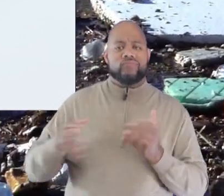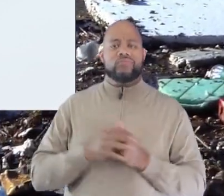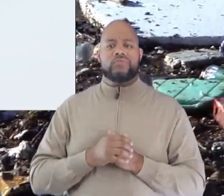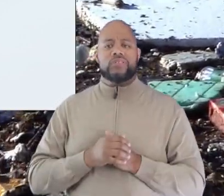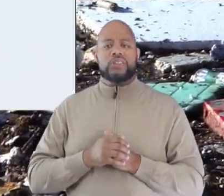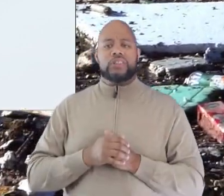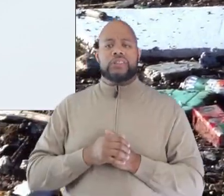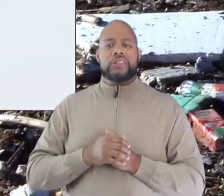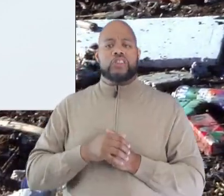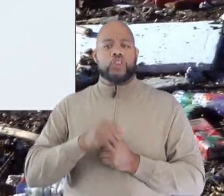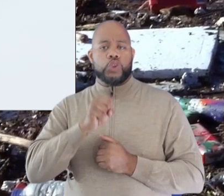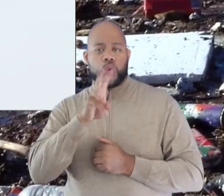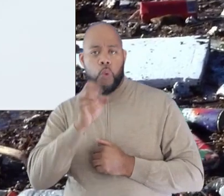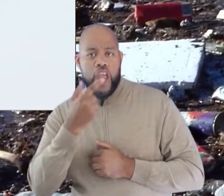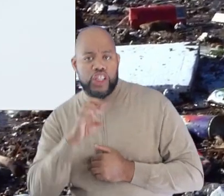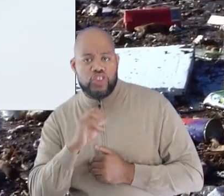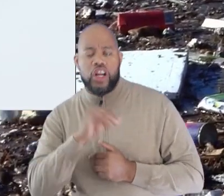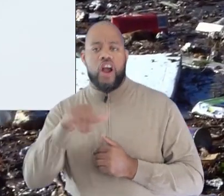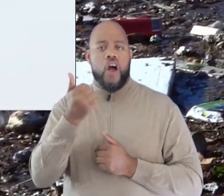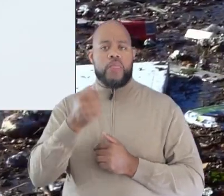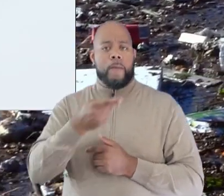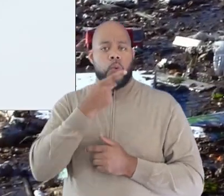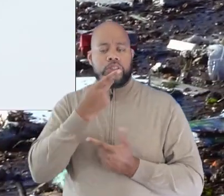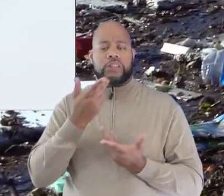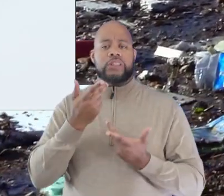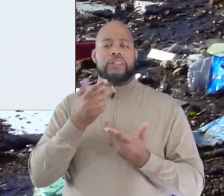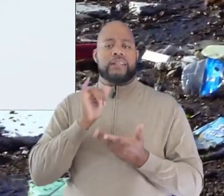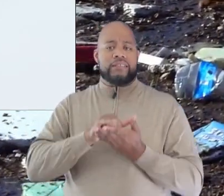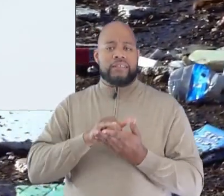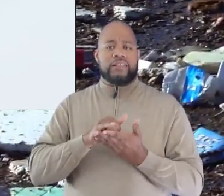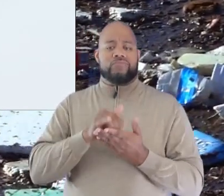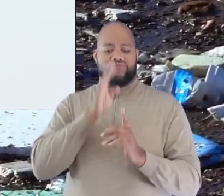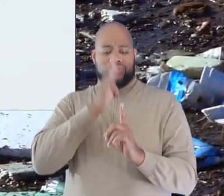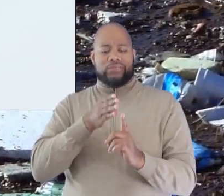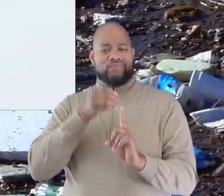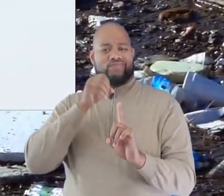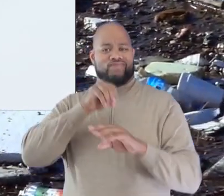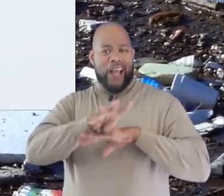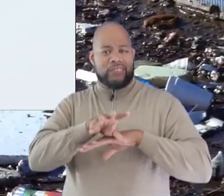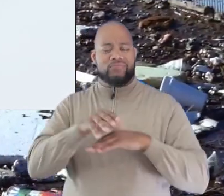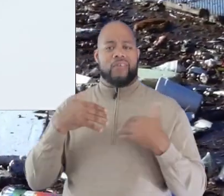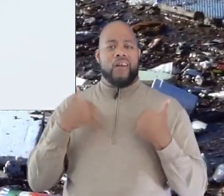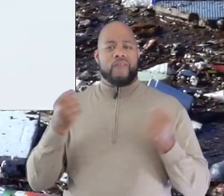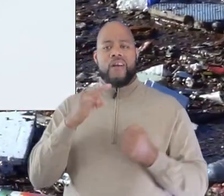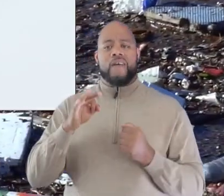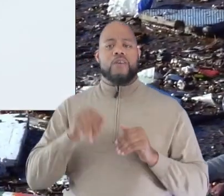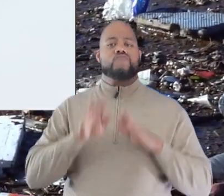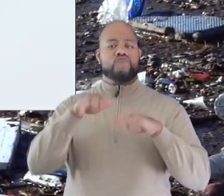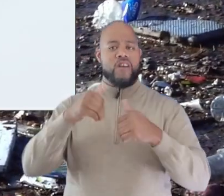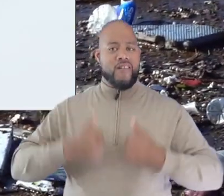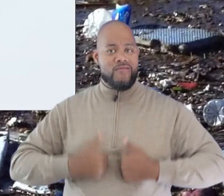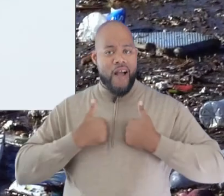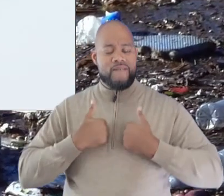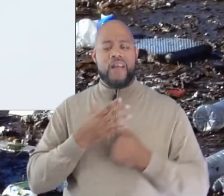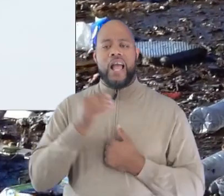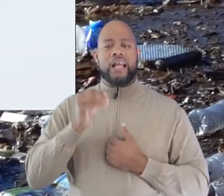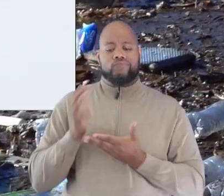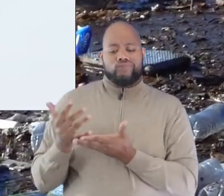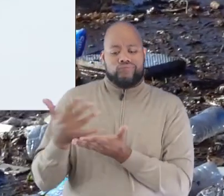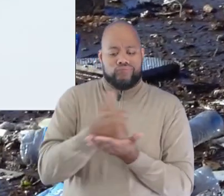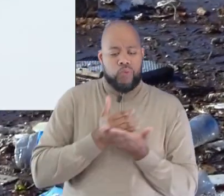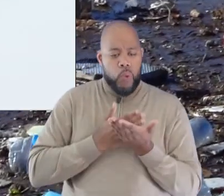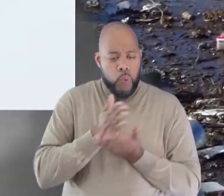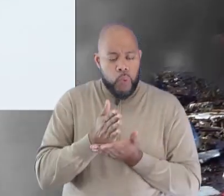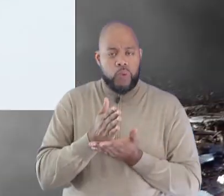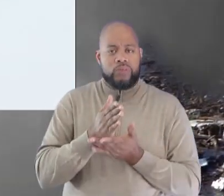runoff, sewage, and other toxins. These pollutants directly affect the health of marine life and